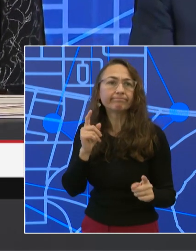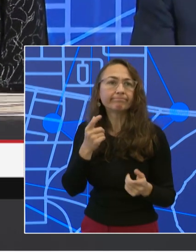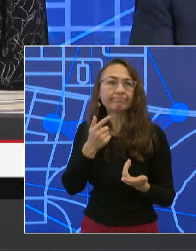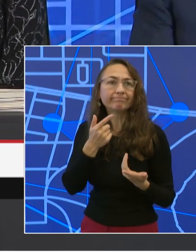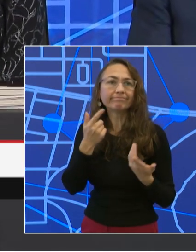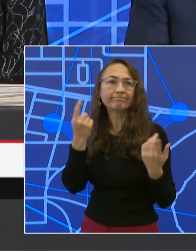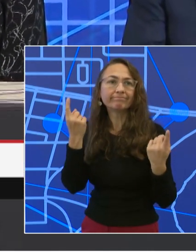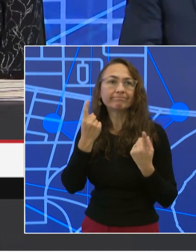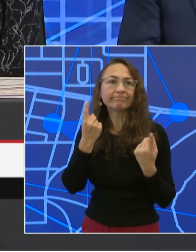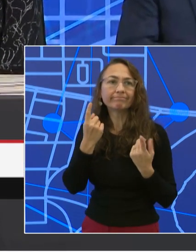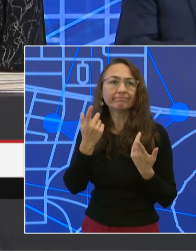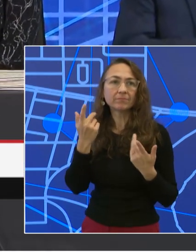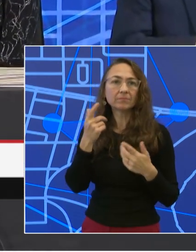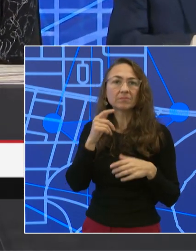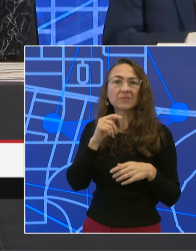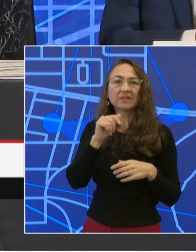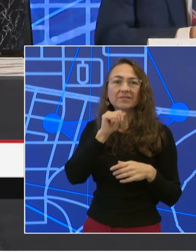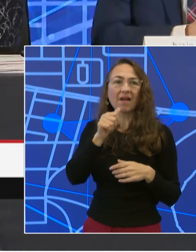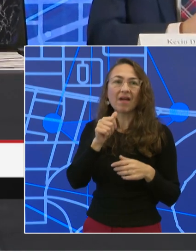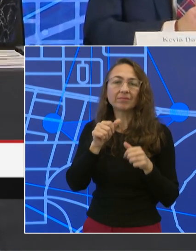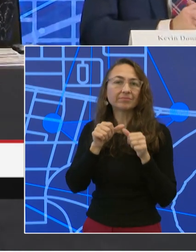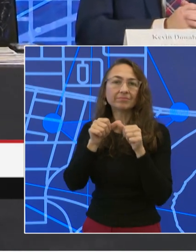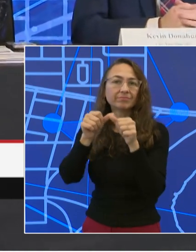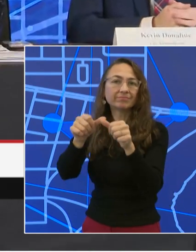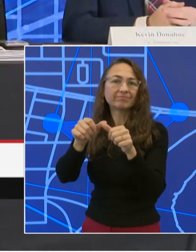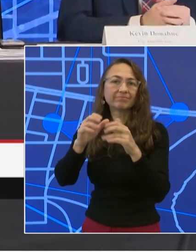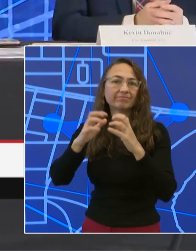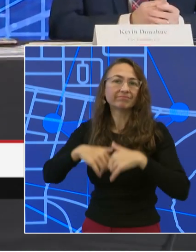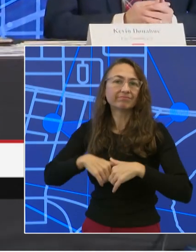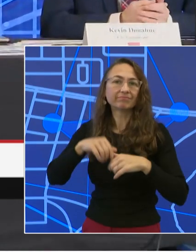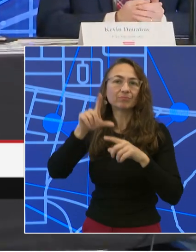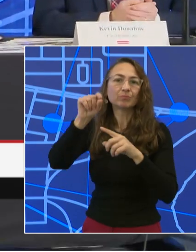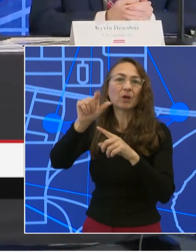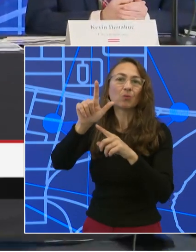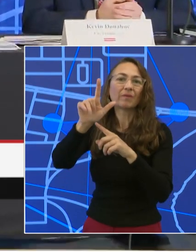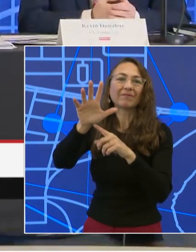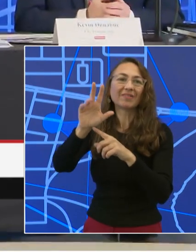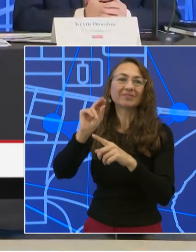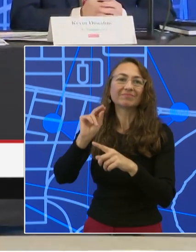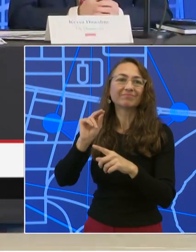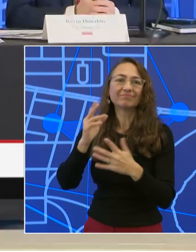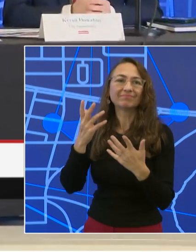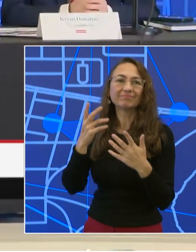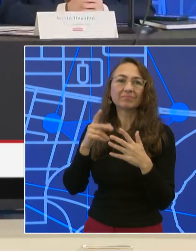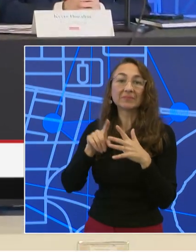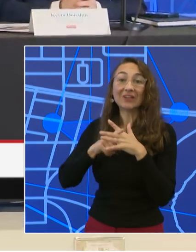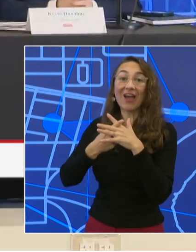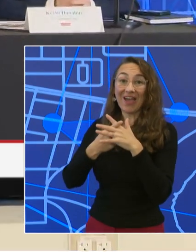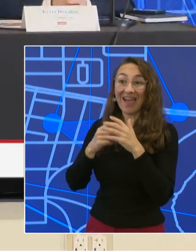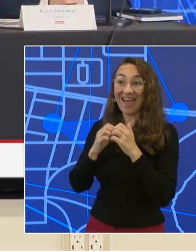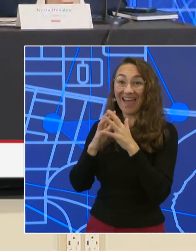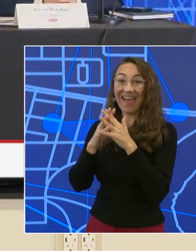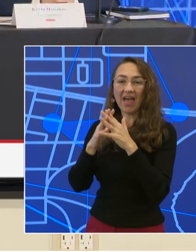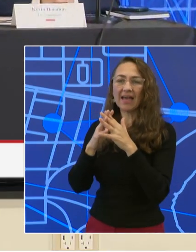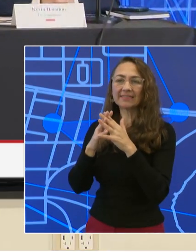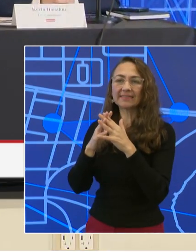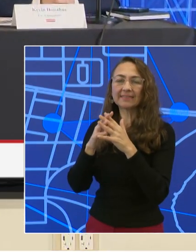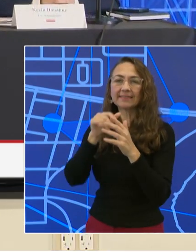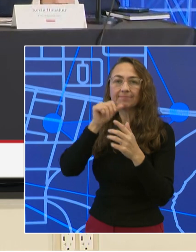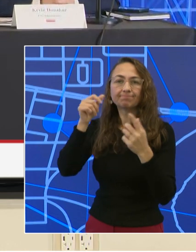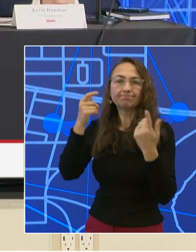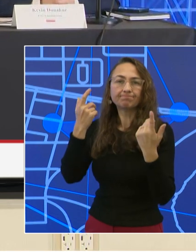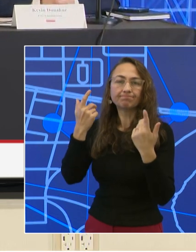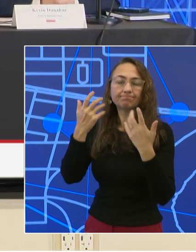into 2025? Anything that, just didn't have the effect that you had intended for it to? So I want